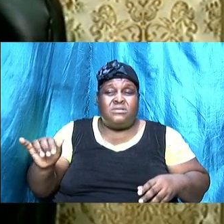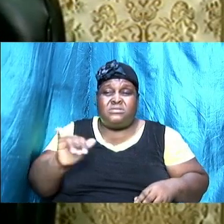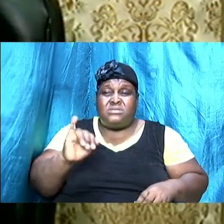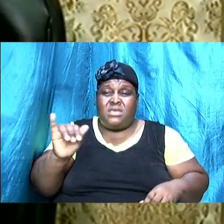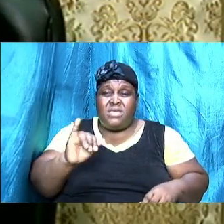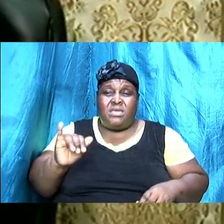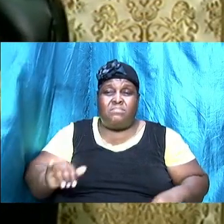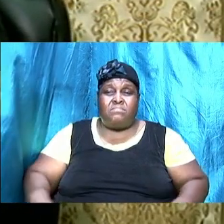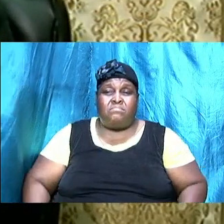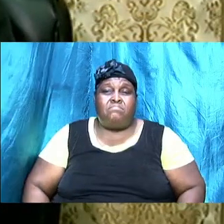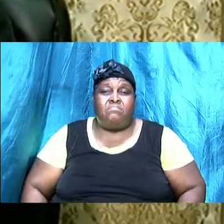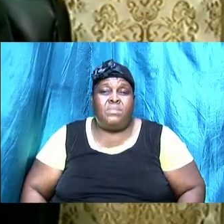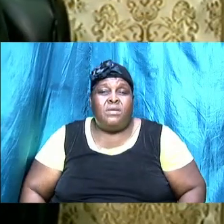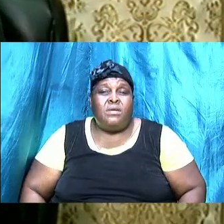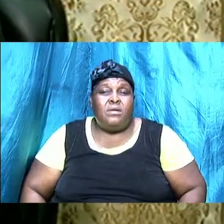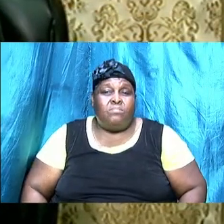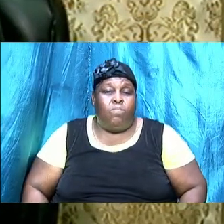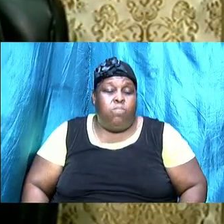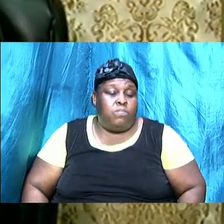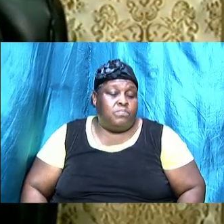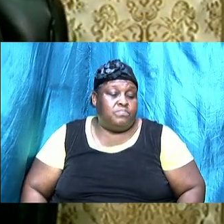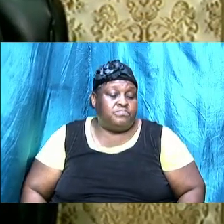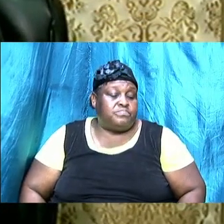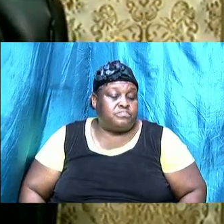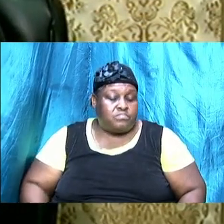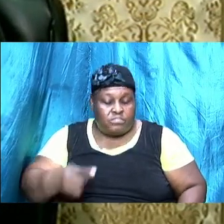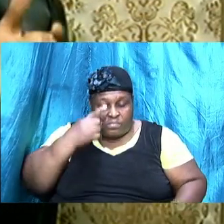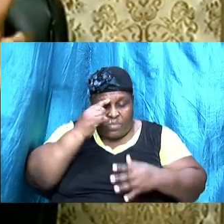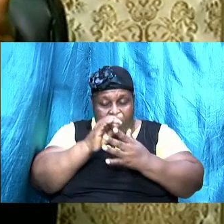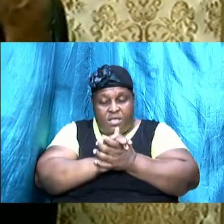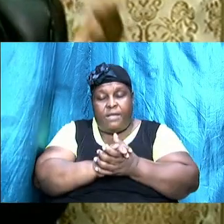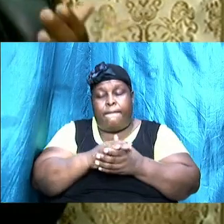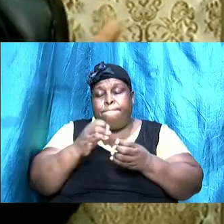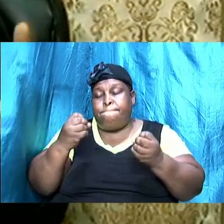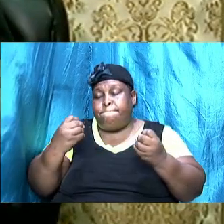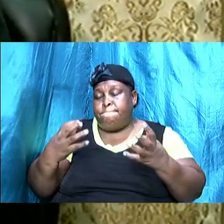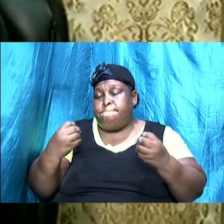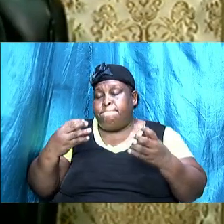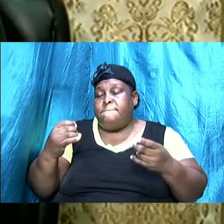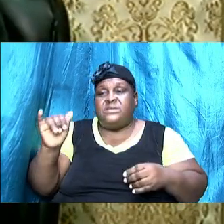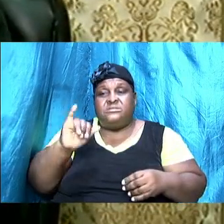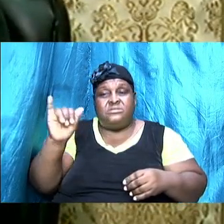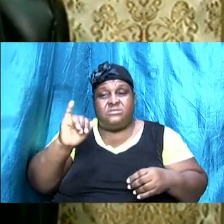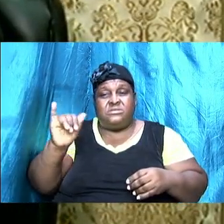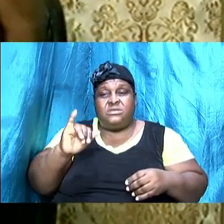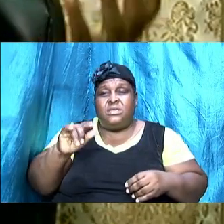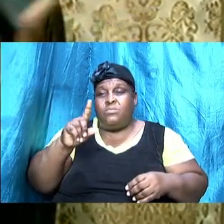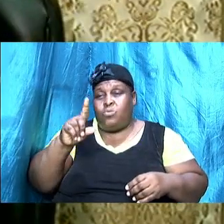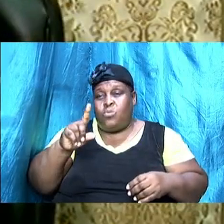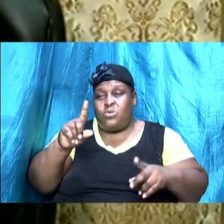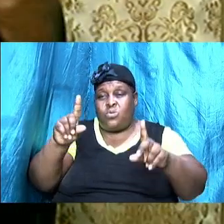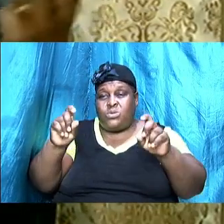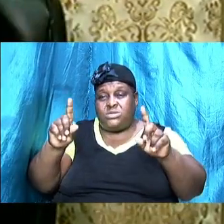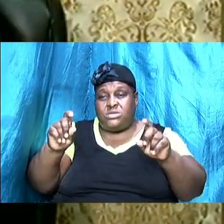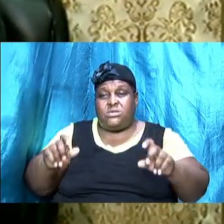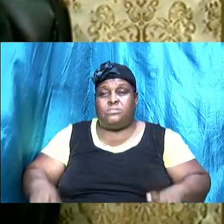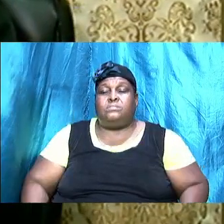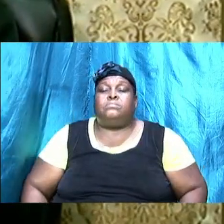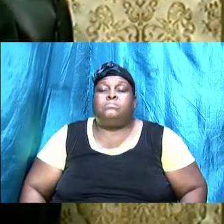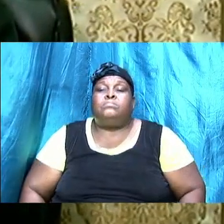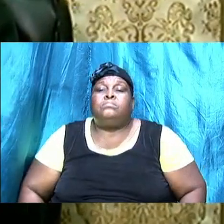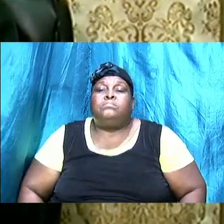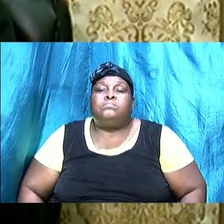say, this is yours, or it sounds like yours. Believe me, there are many similar ones. So we just pull one to represent a certain